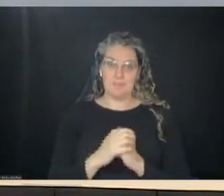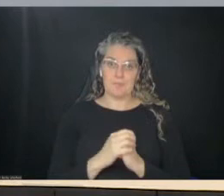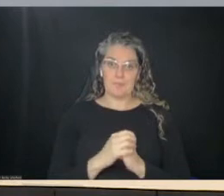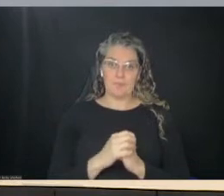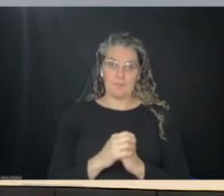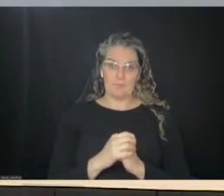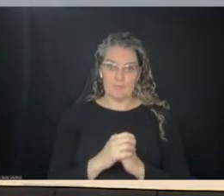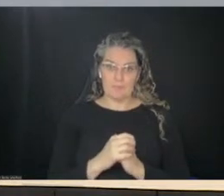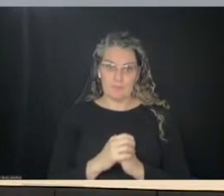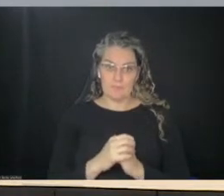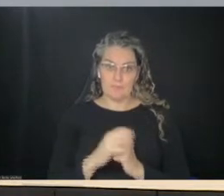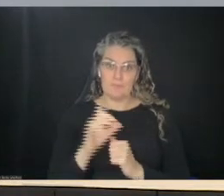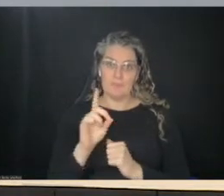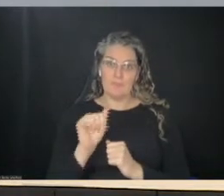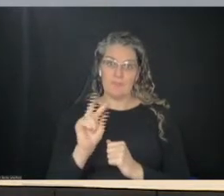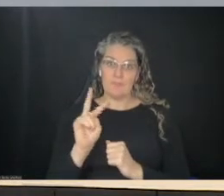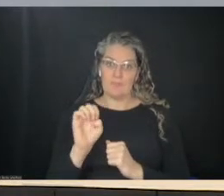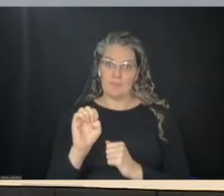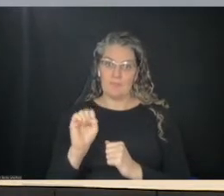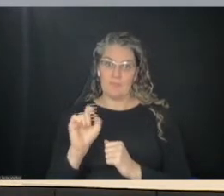Dave Stewart, The Guardian.